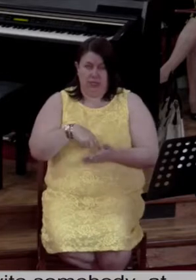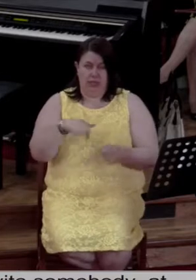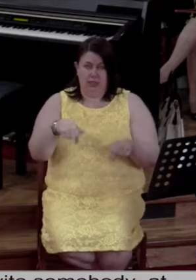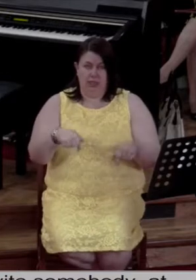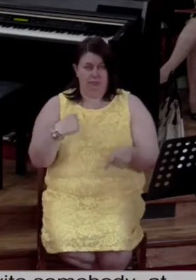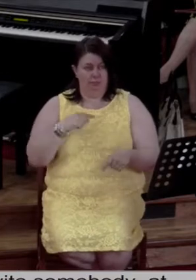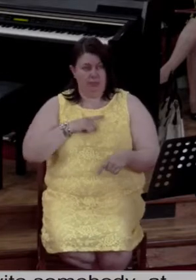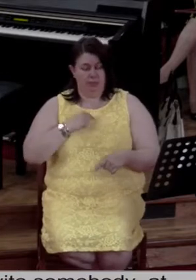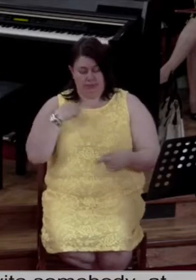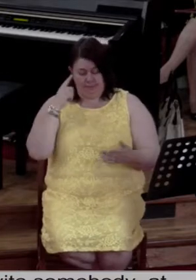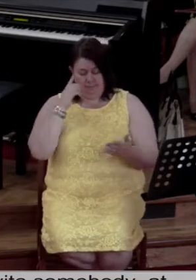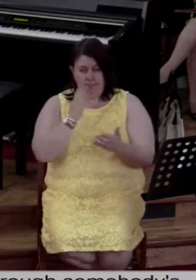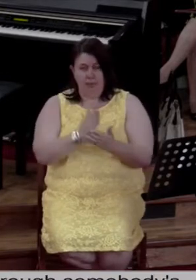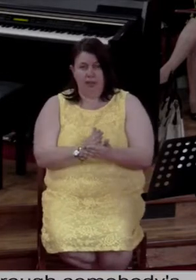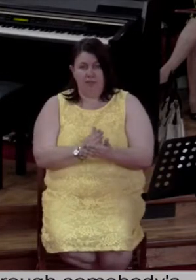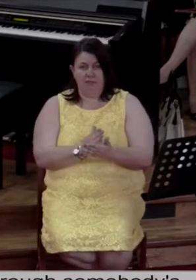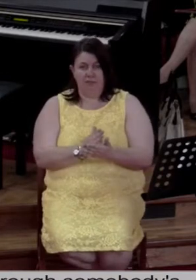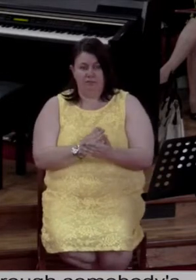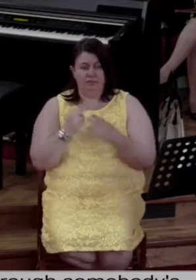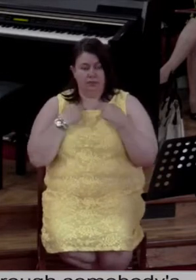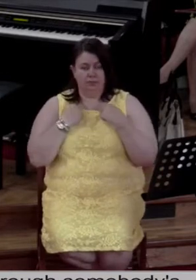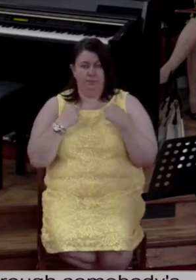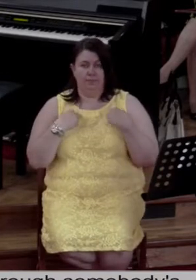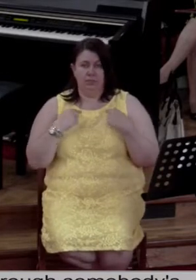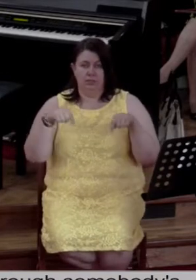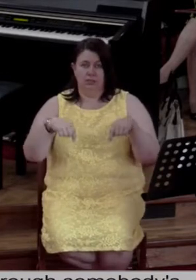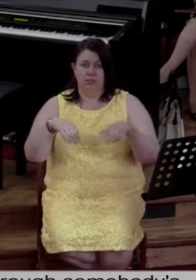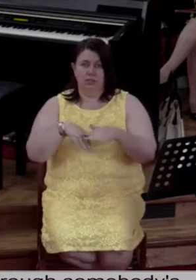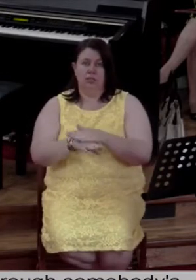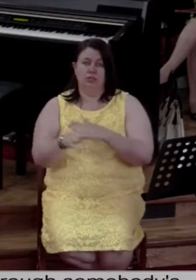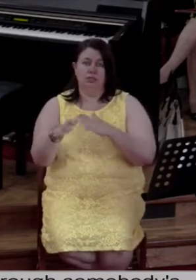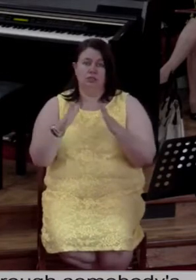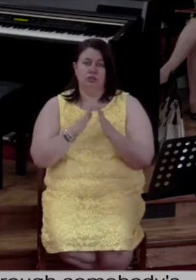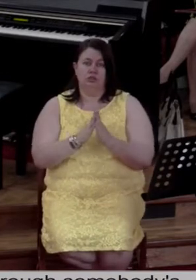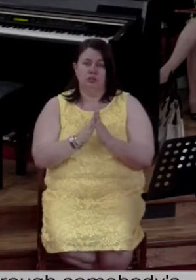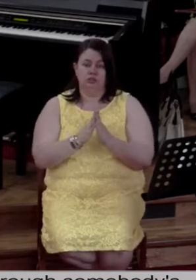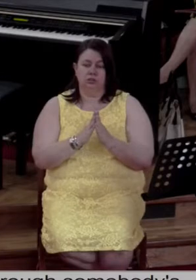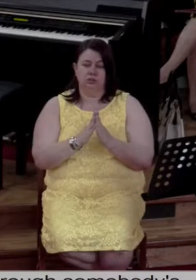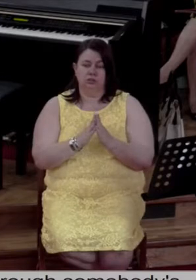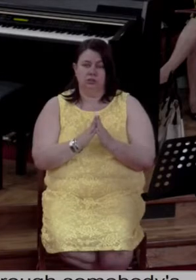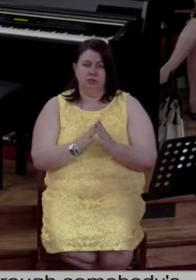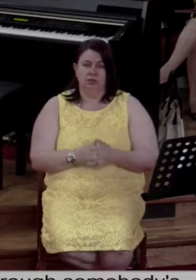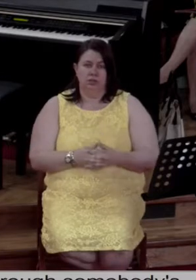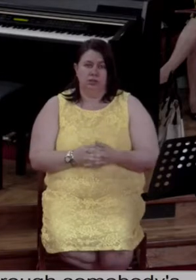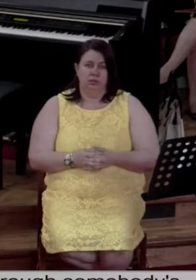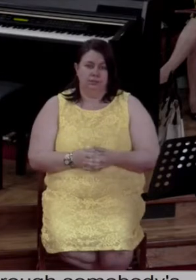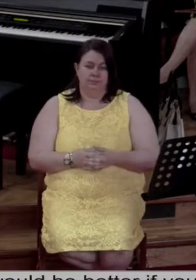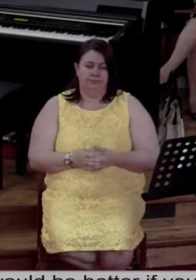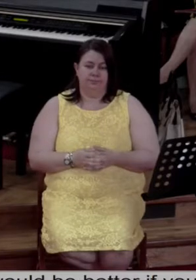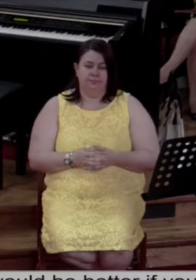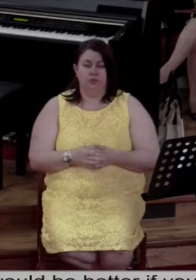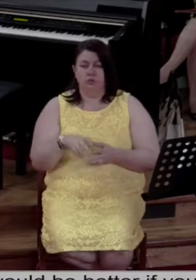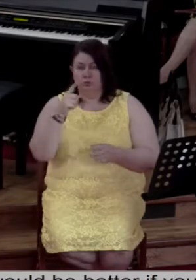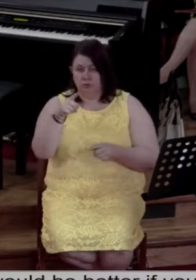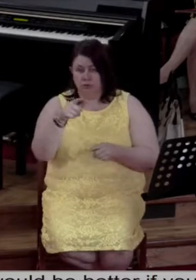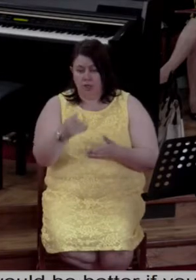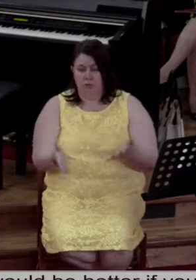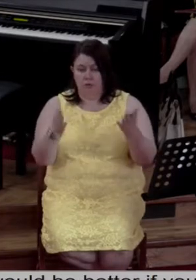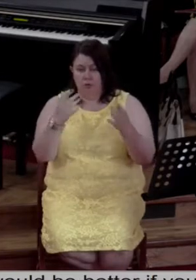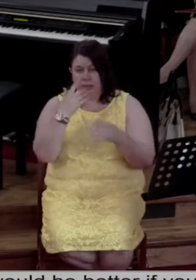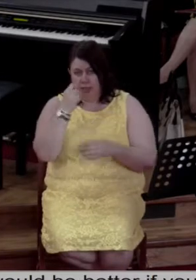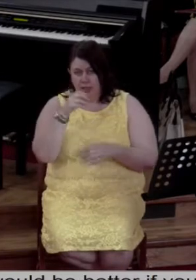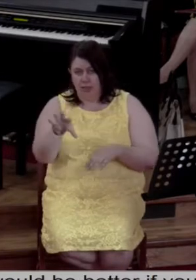believer and as a minister in the church. So take the opportunity to invite people over the next few